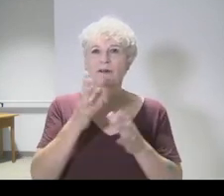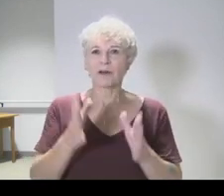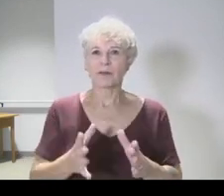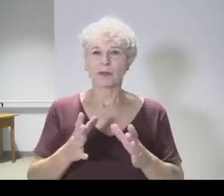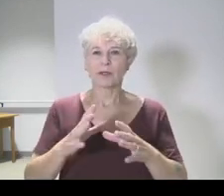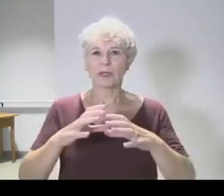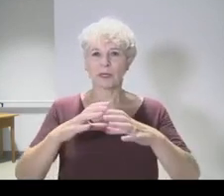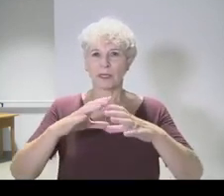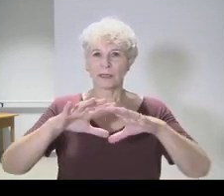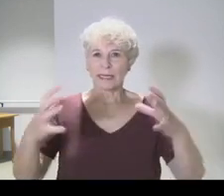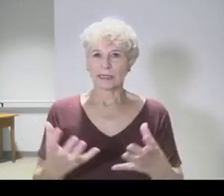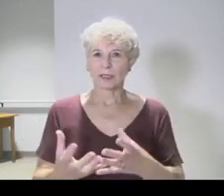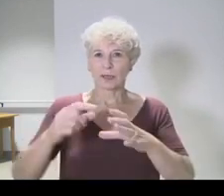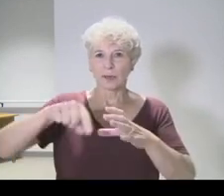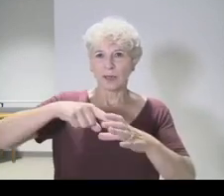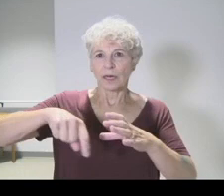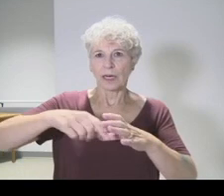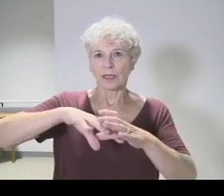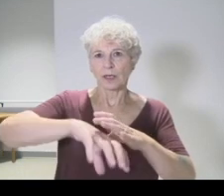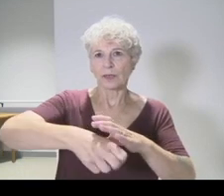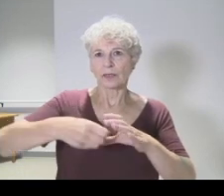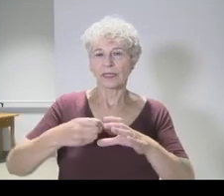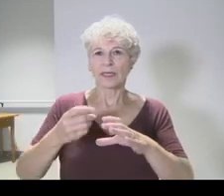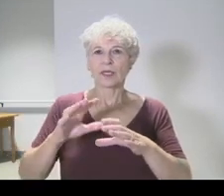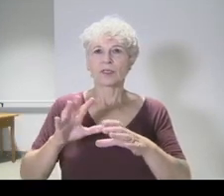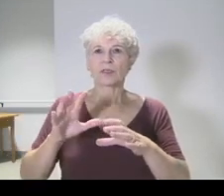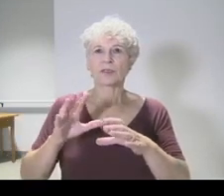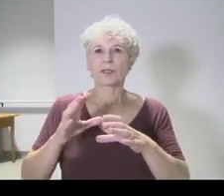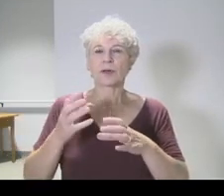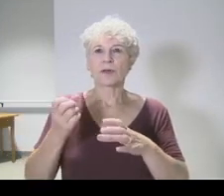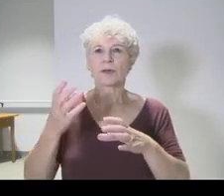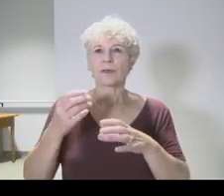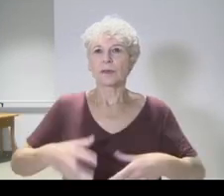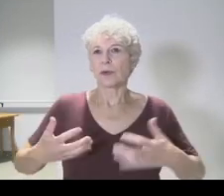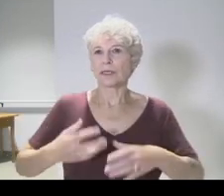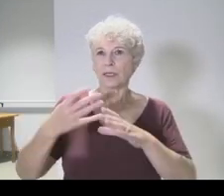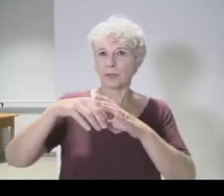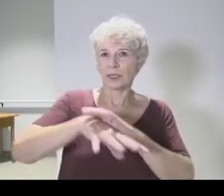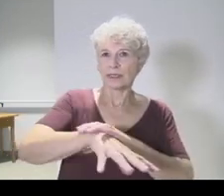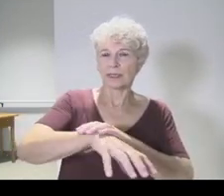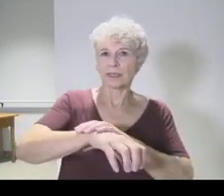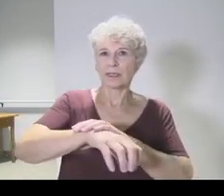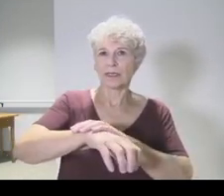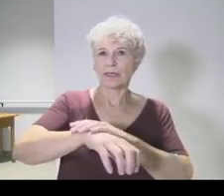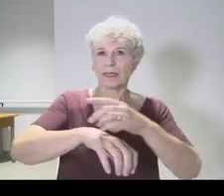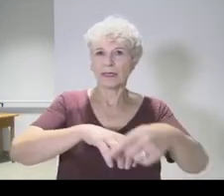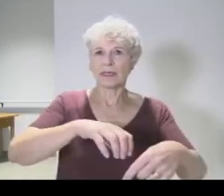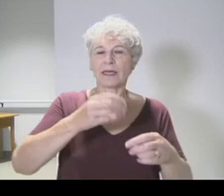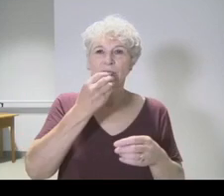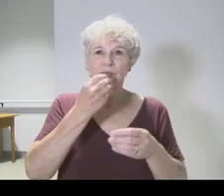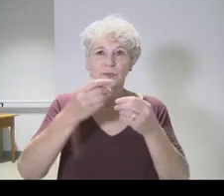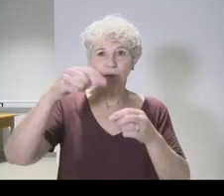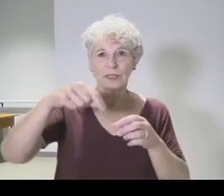gourd and makes a hole in it large enough for the monkey to insert his open hand. The gourd is then filled with food and